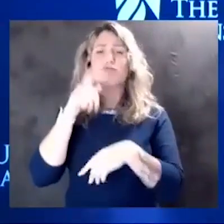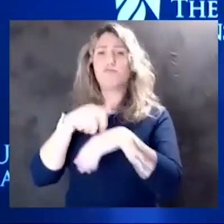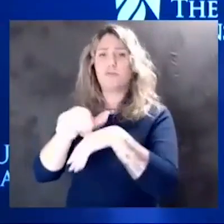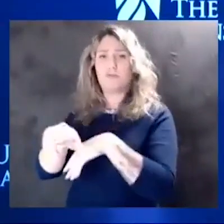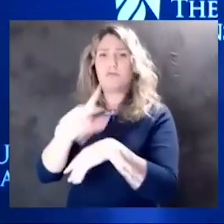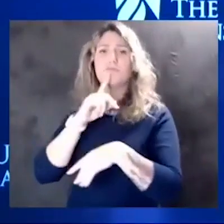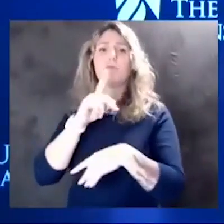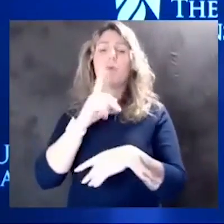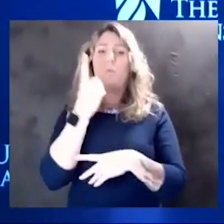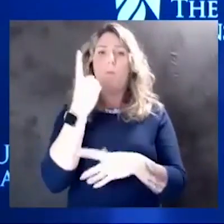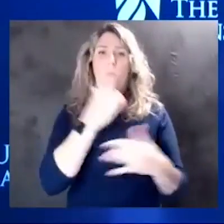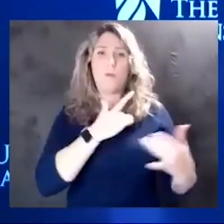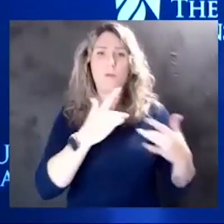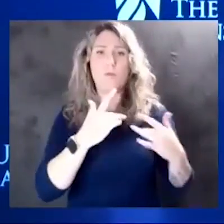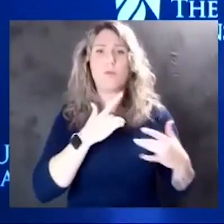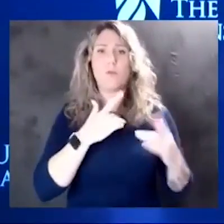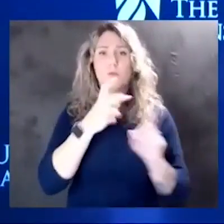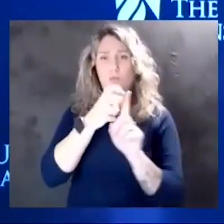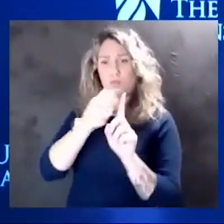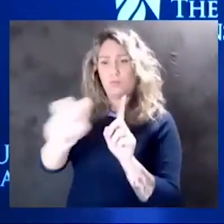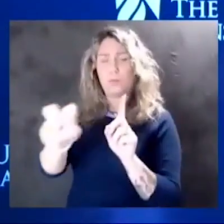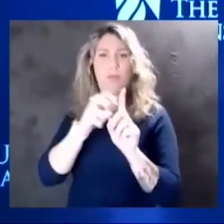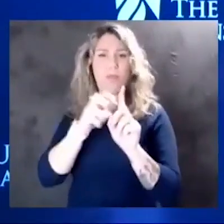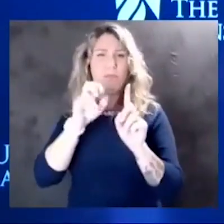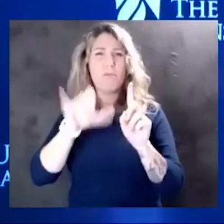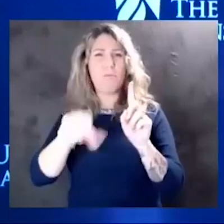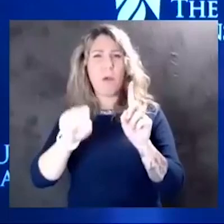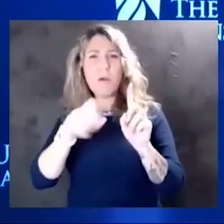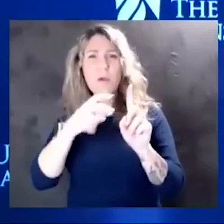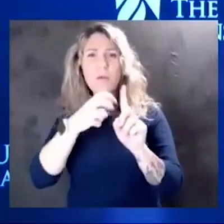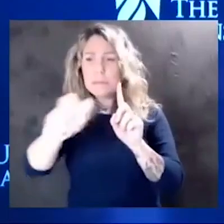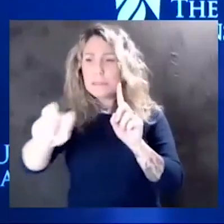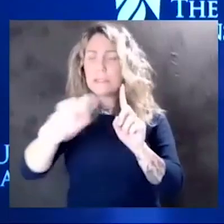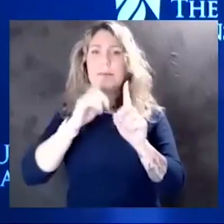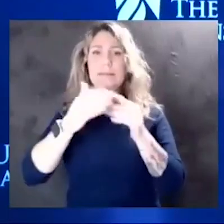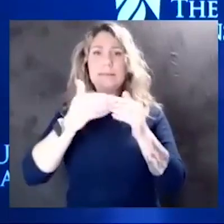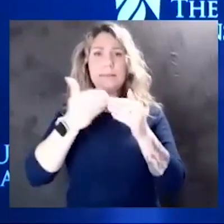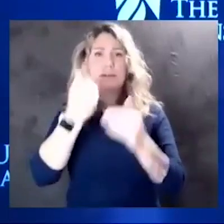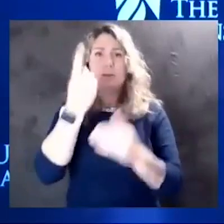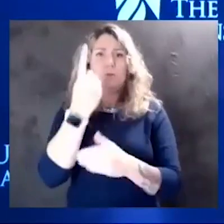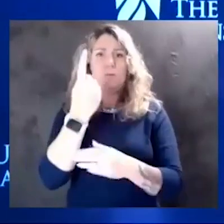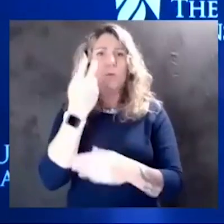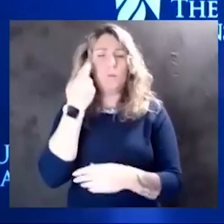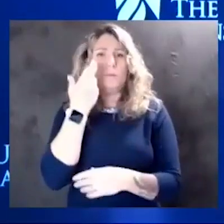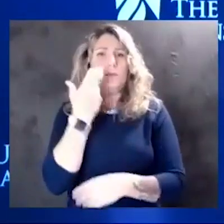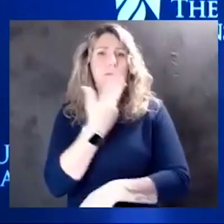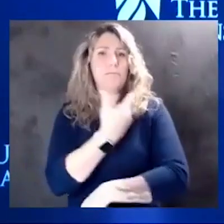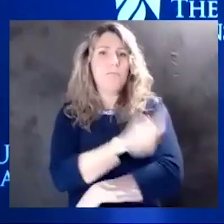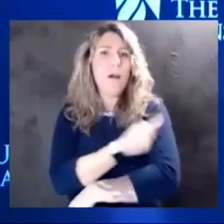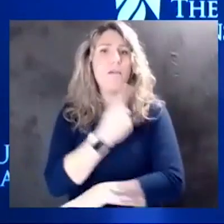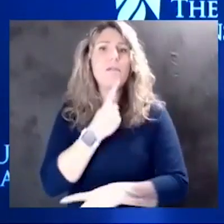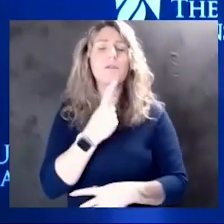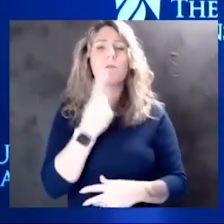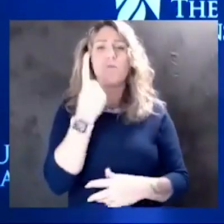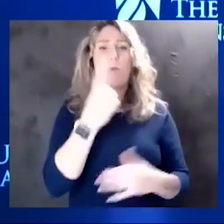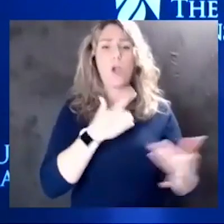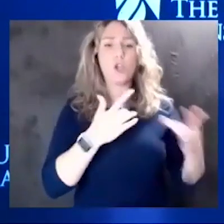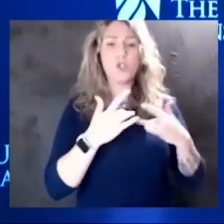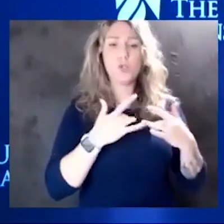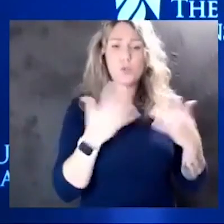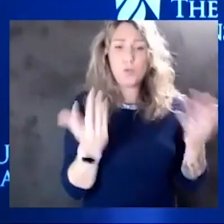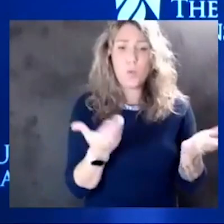about the transmissibility of this, and yet one more reason you need to be vaccinated. And one of the concerns is this concept of